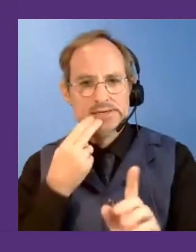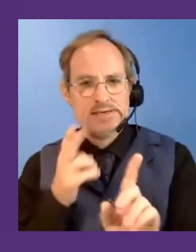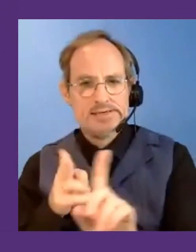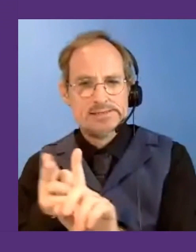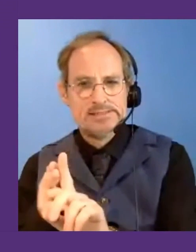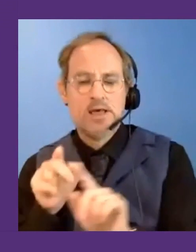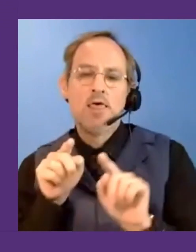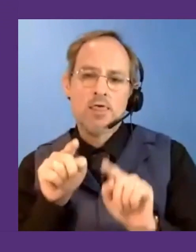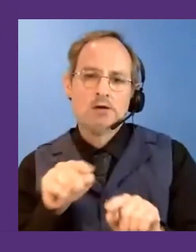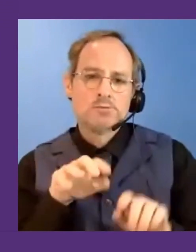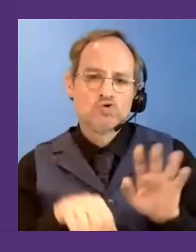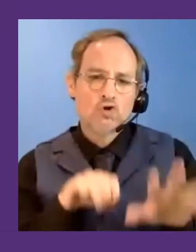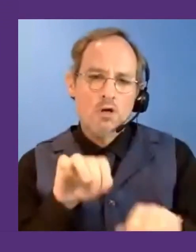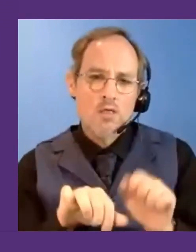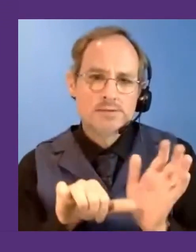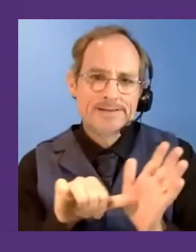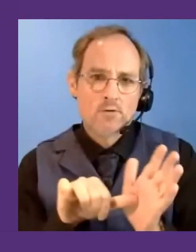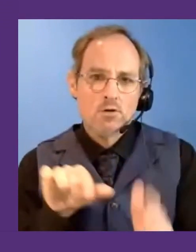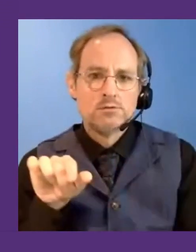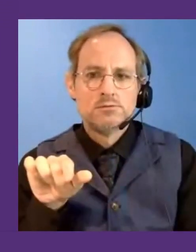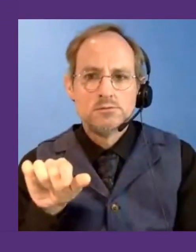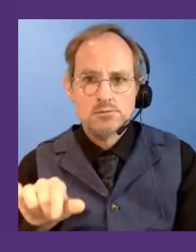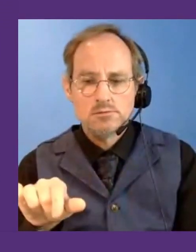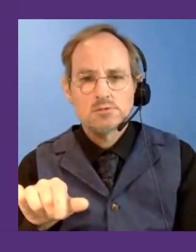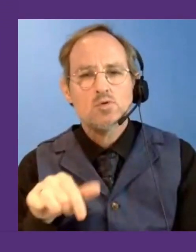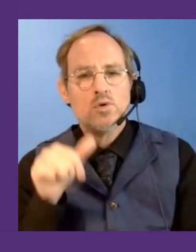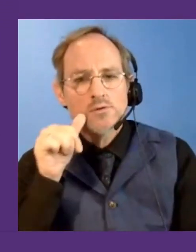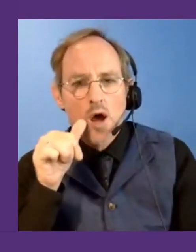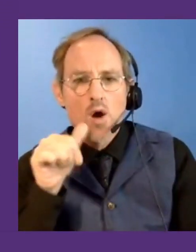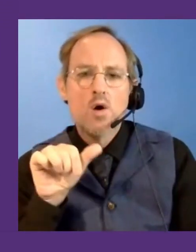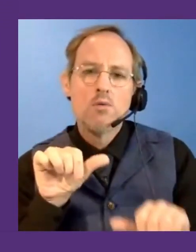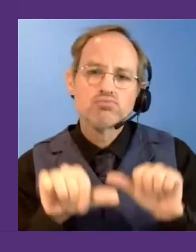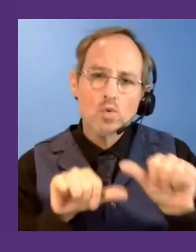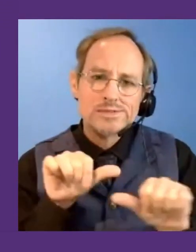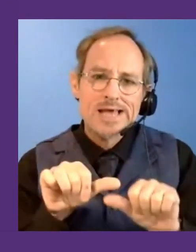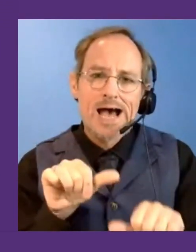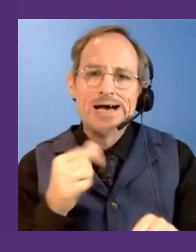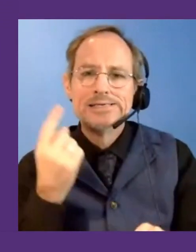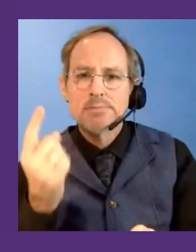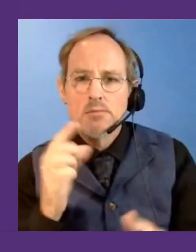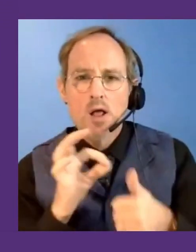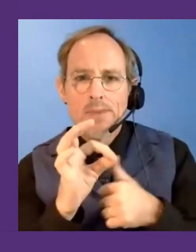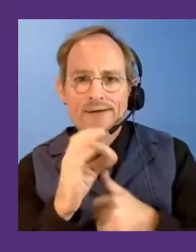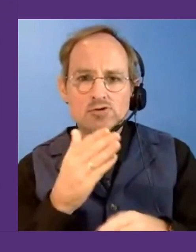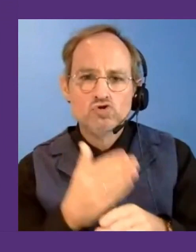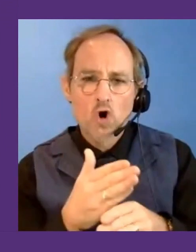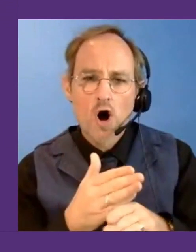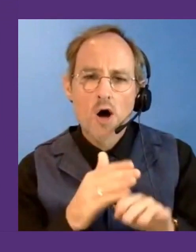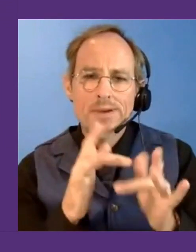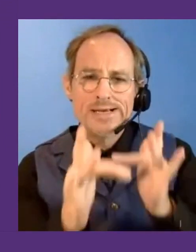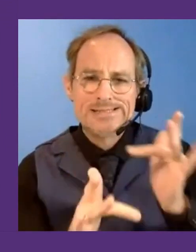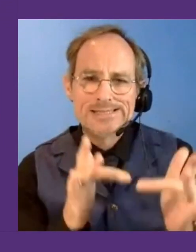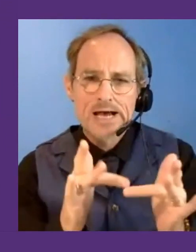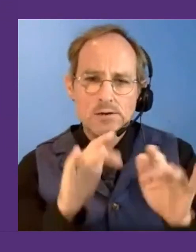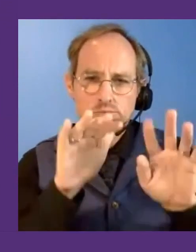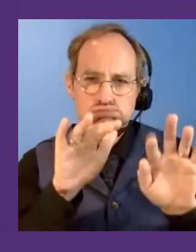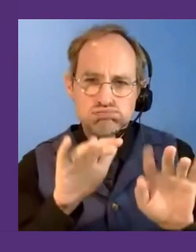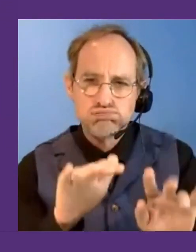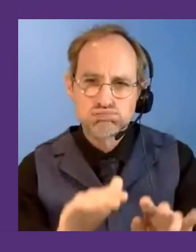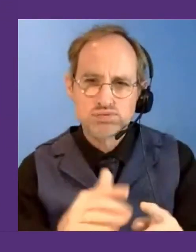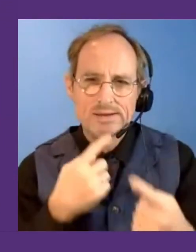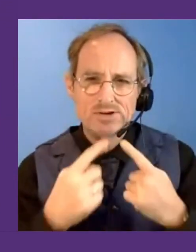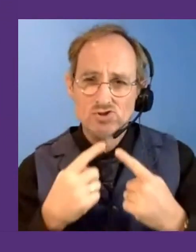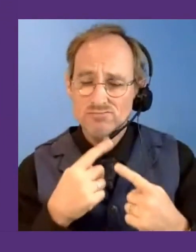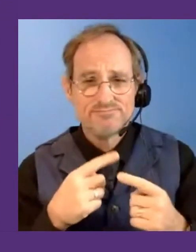a very standard process, you go online, you fill in the forms. But if you're disabled, that can be really difficult. So I'll give you an